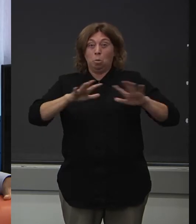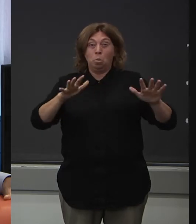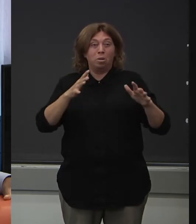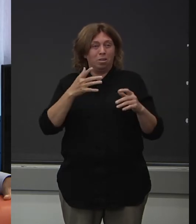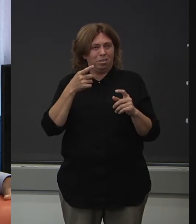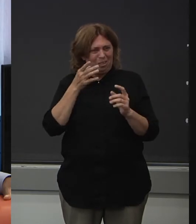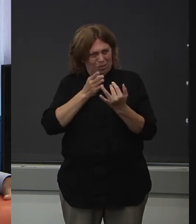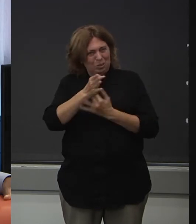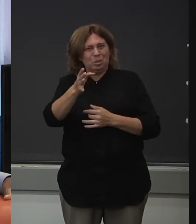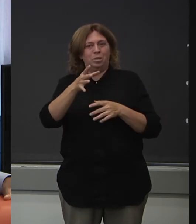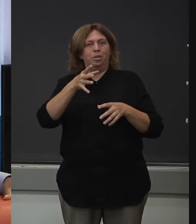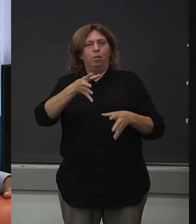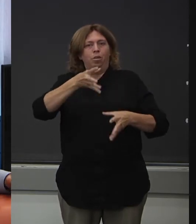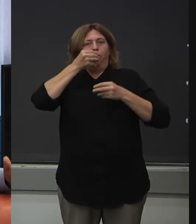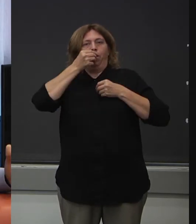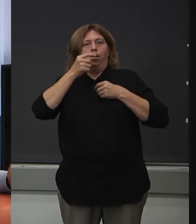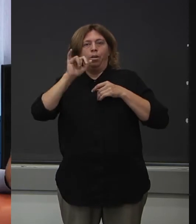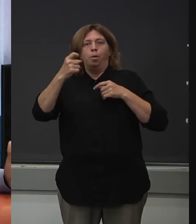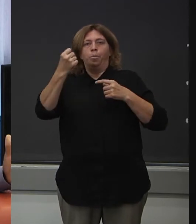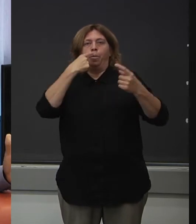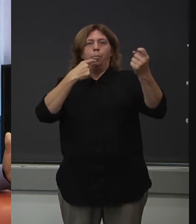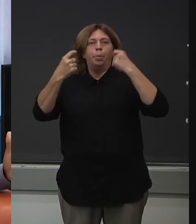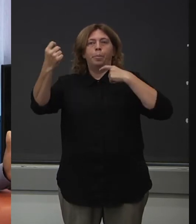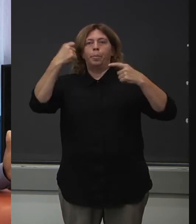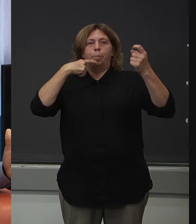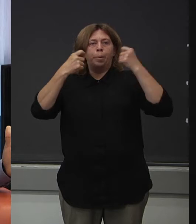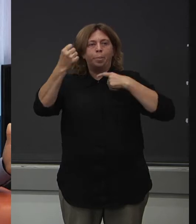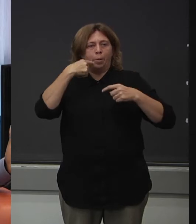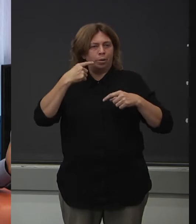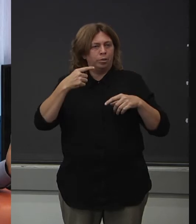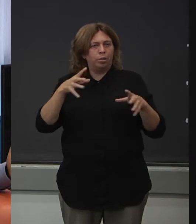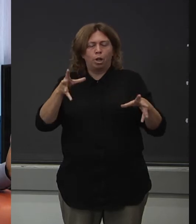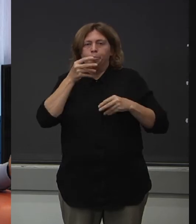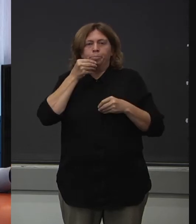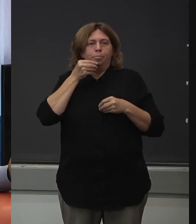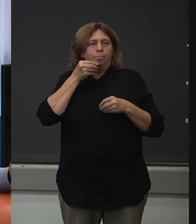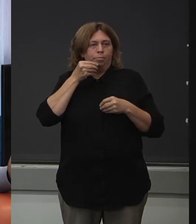transmission mechanism, in that in small